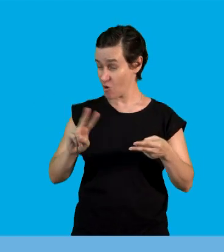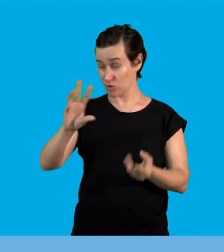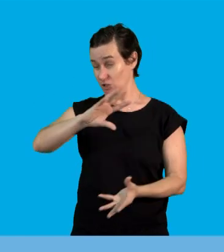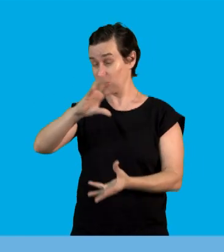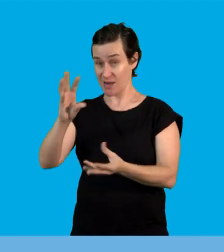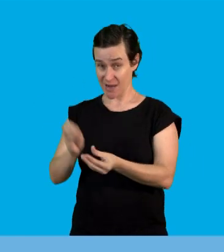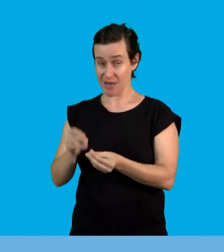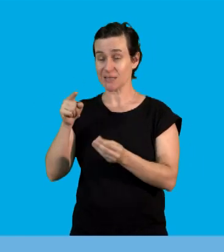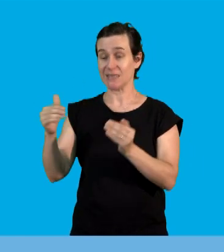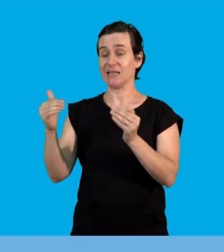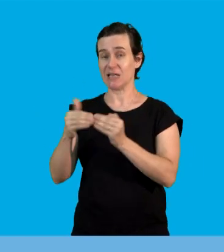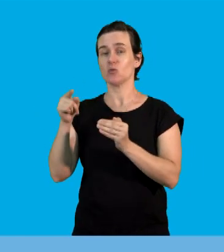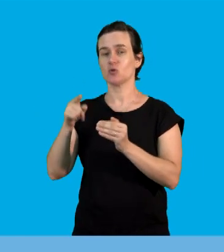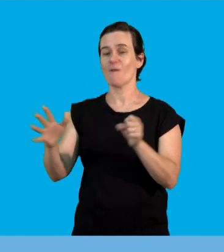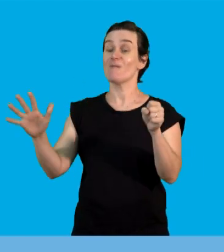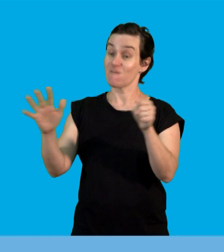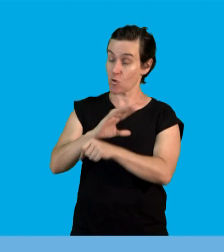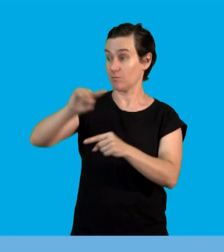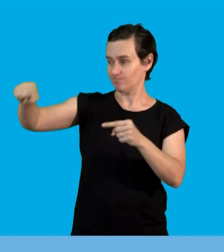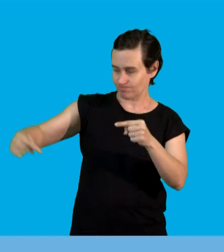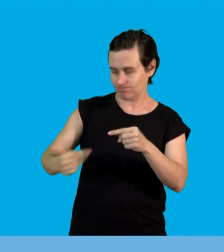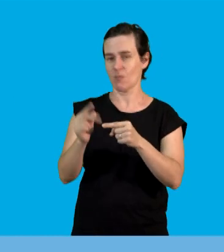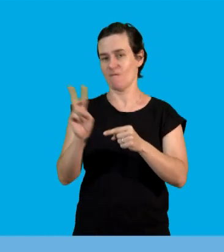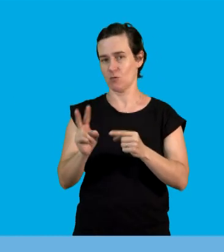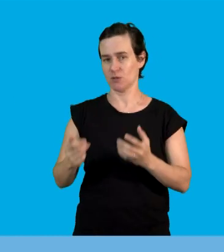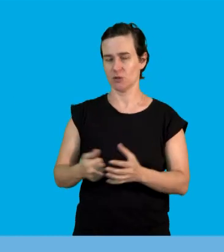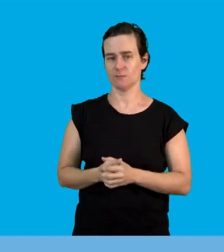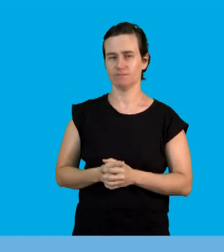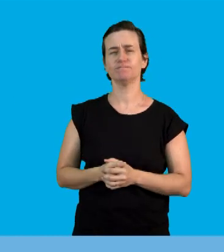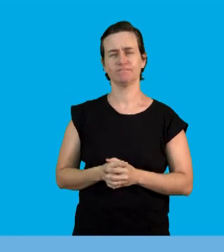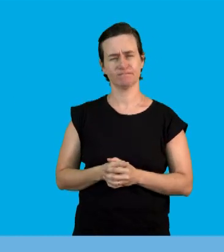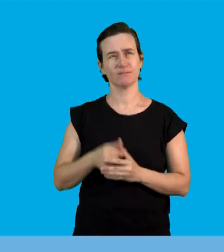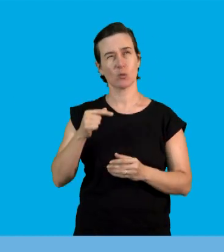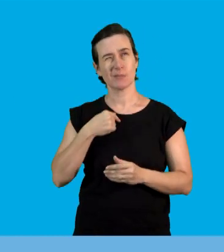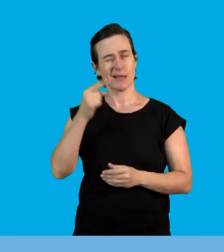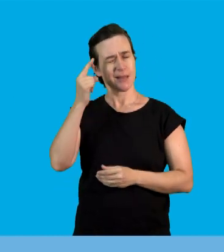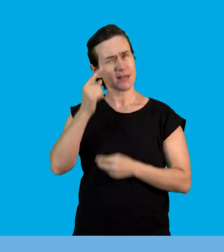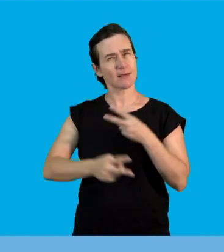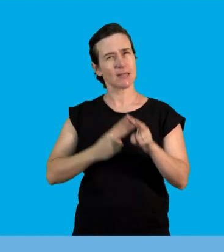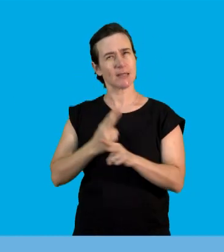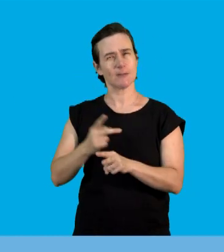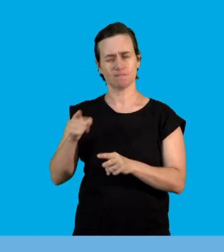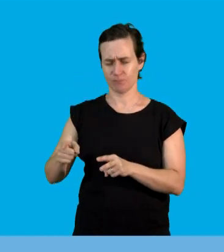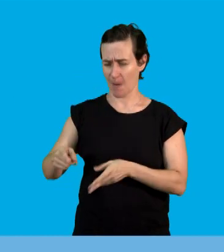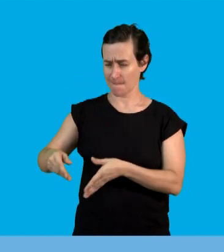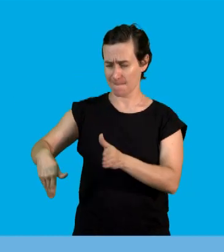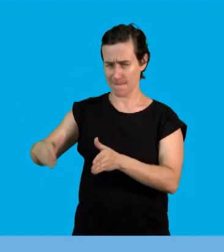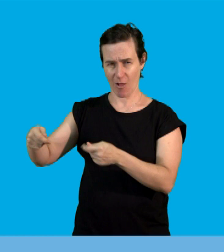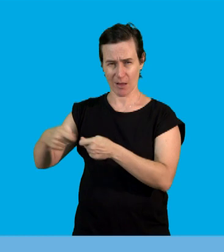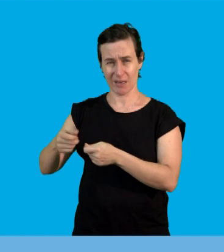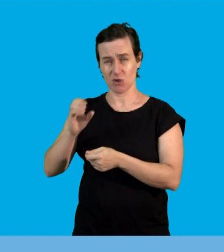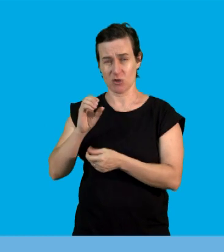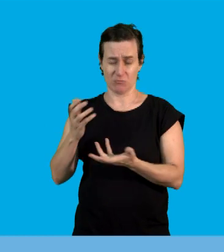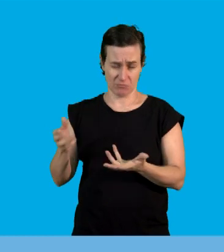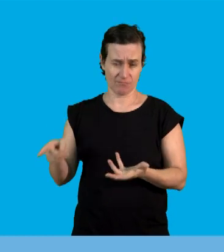is equal to the supply voltage. So now we need to go back and rethink about the parallel connection or a parallel circuit